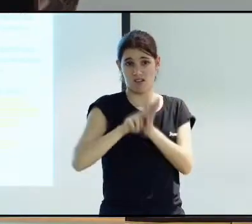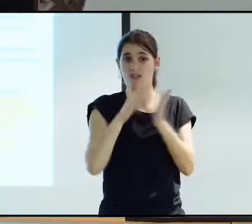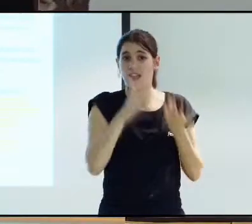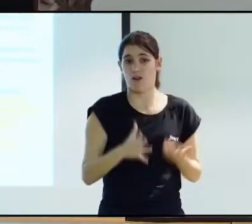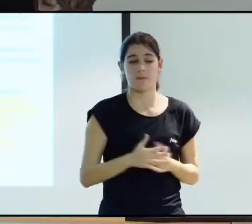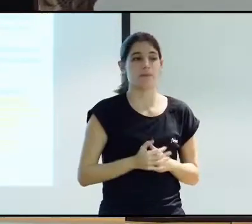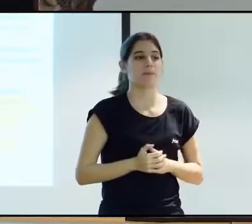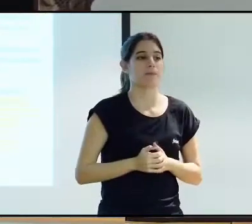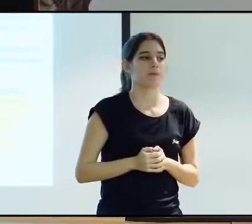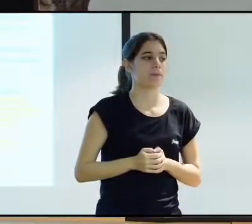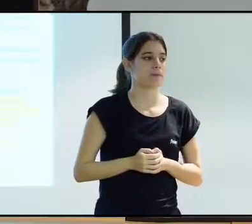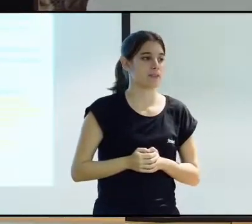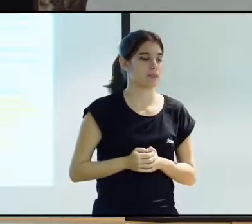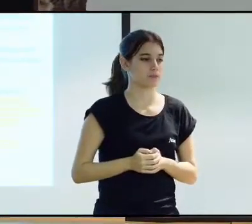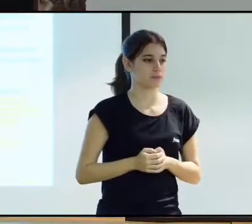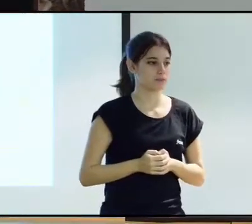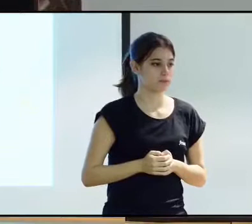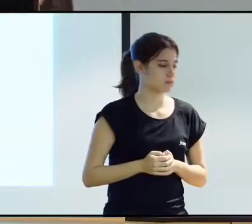in this country today.